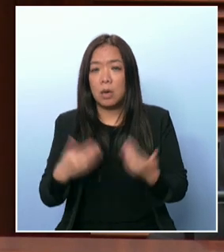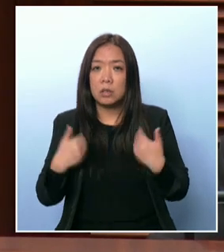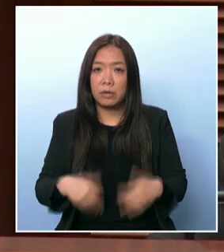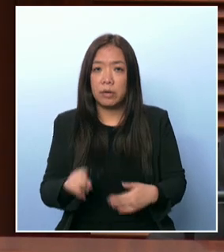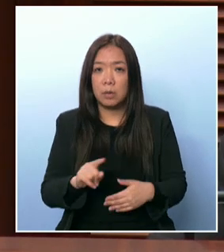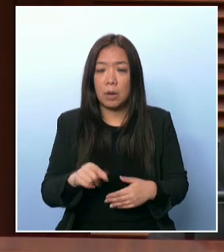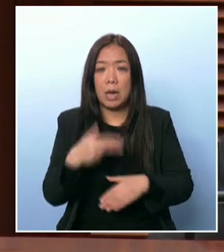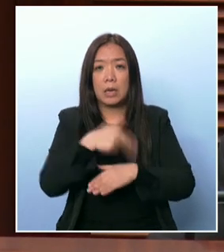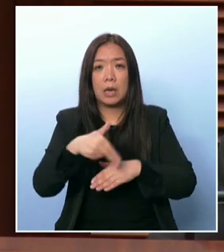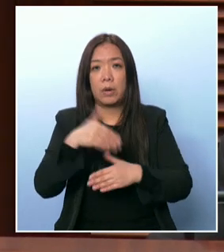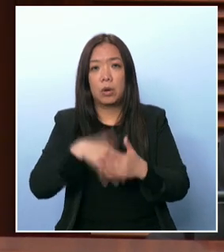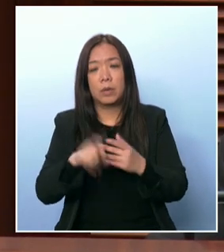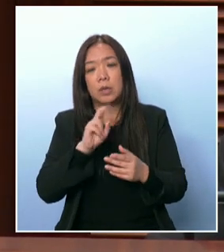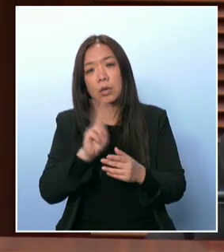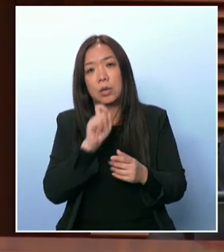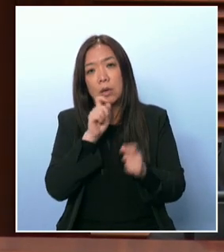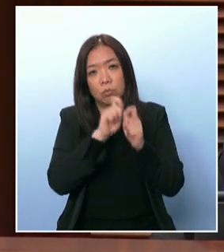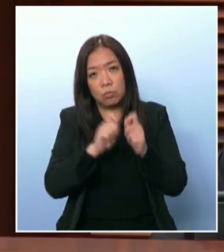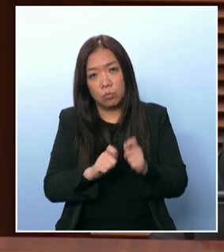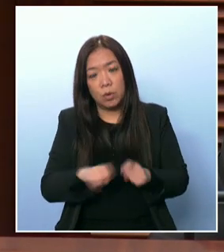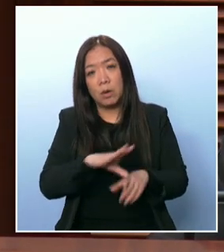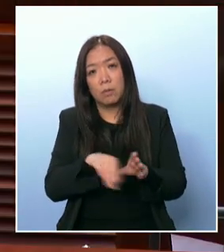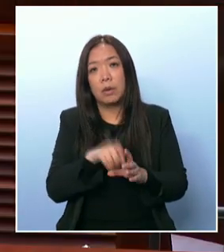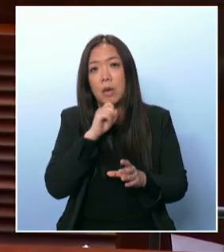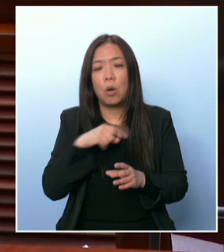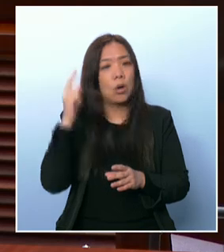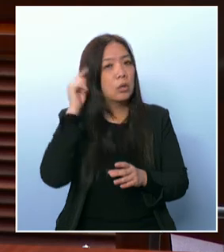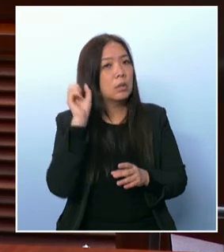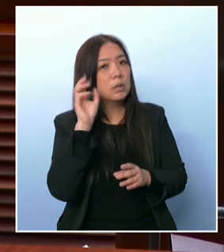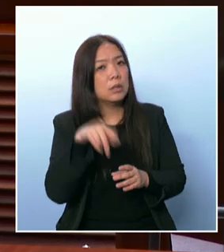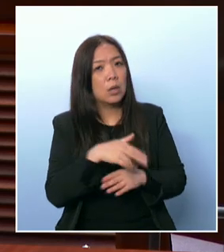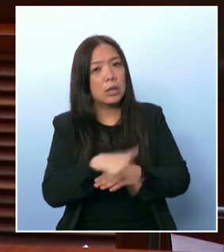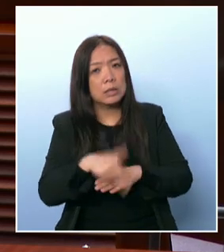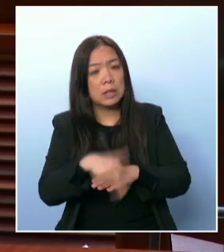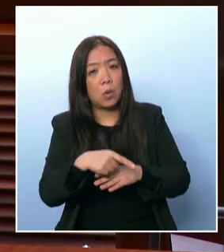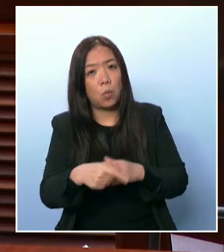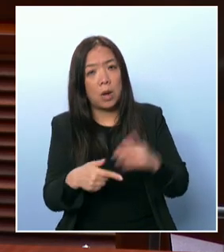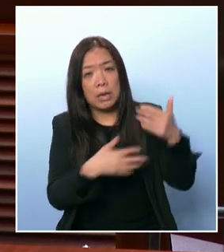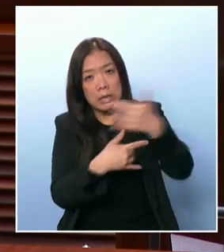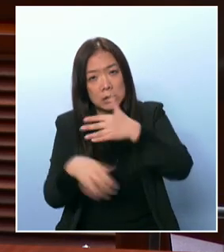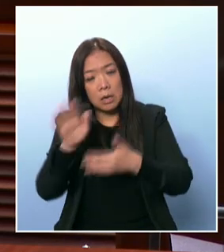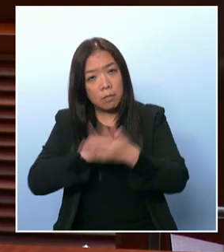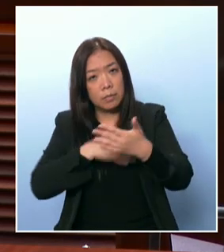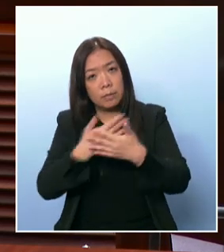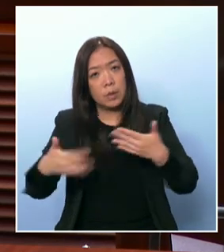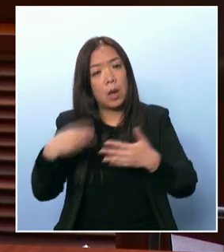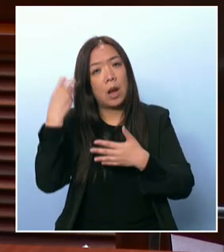service quota of the Chinese medicine clinics as well as CM's role in primary healthcare.